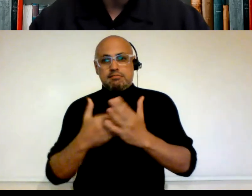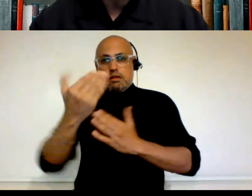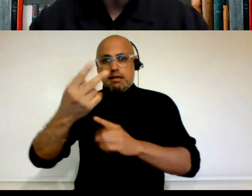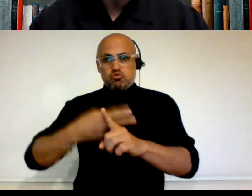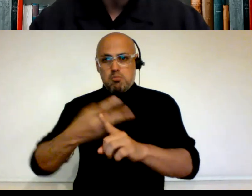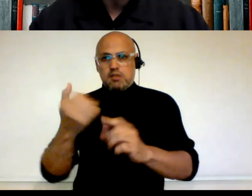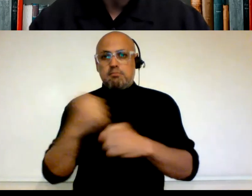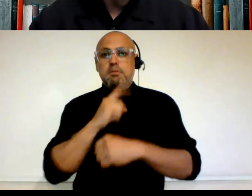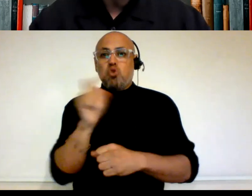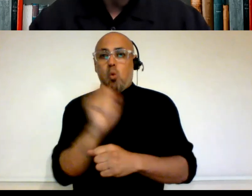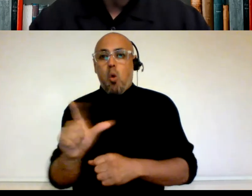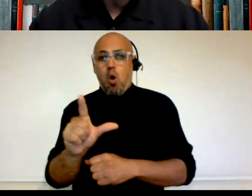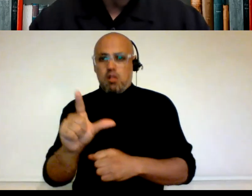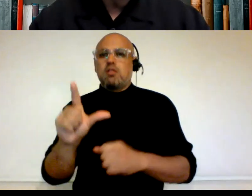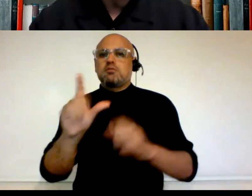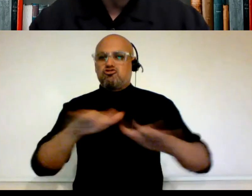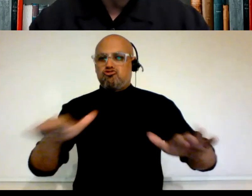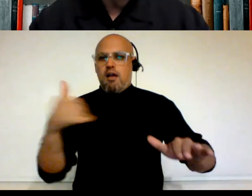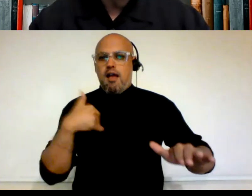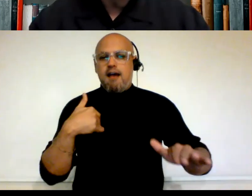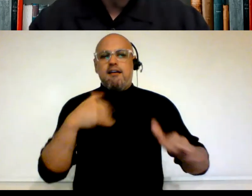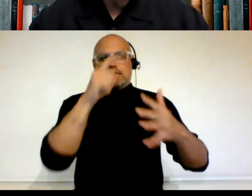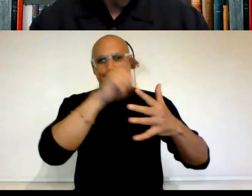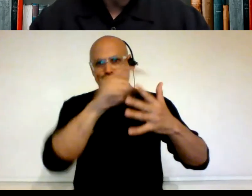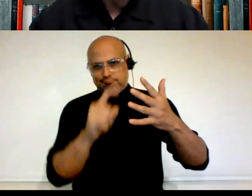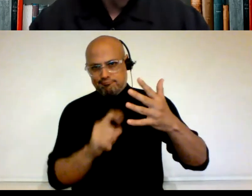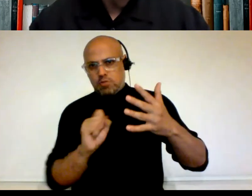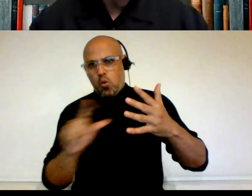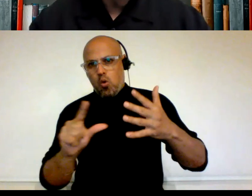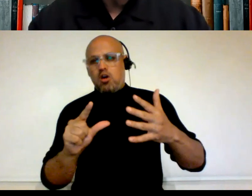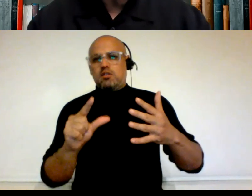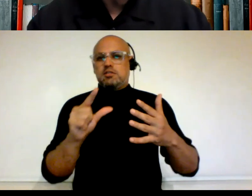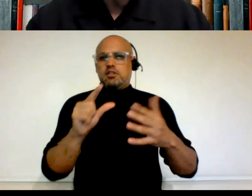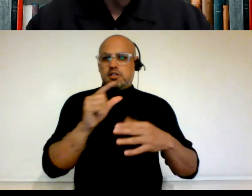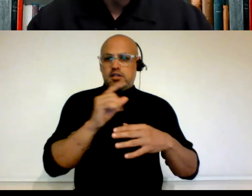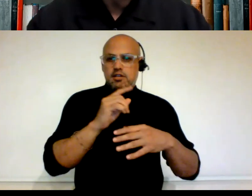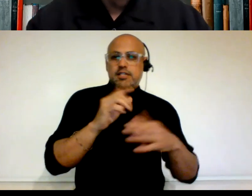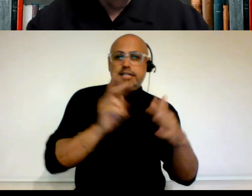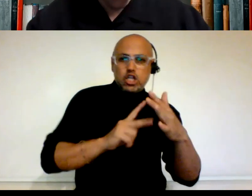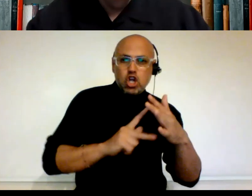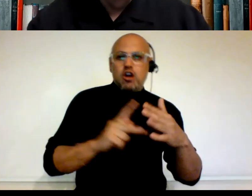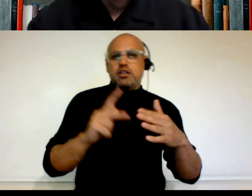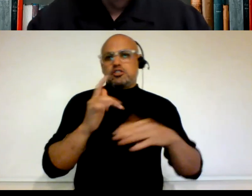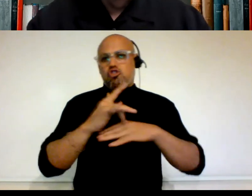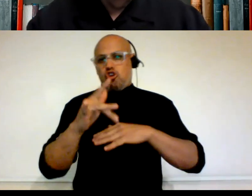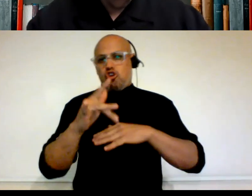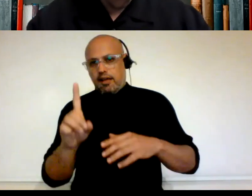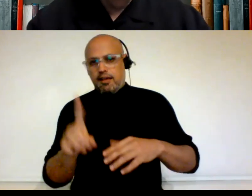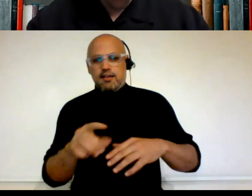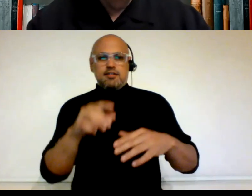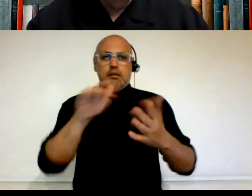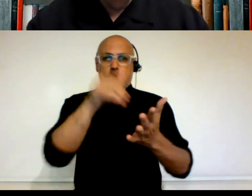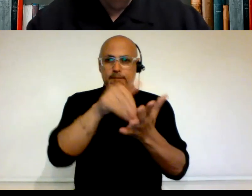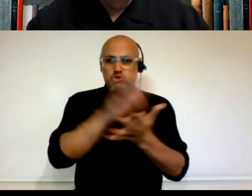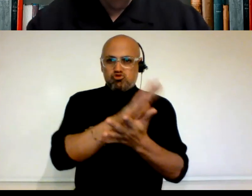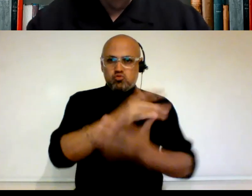that all children have all their early ed and kindergartners and middle schoolers vaccination up to date.